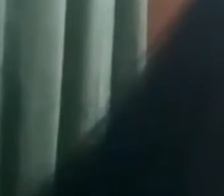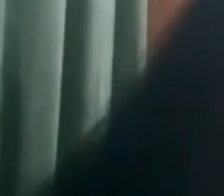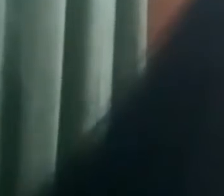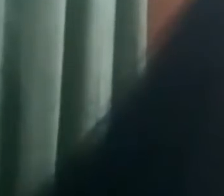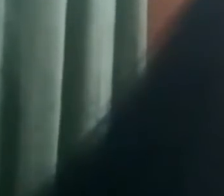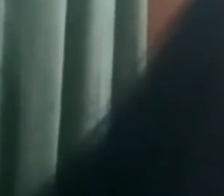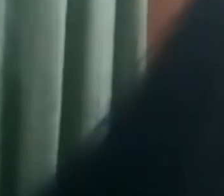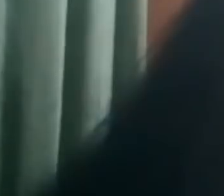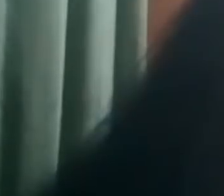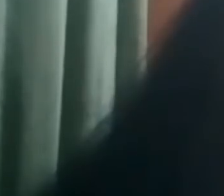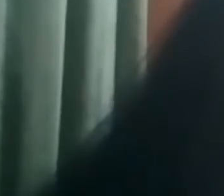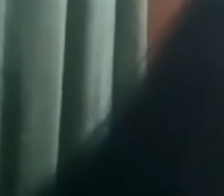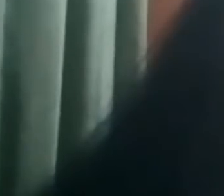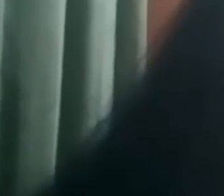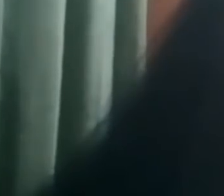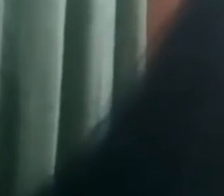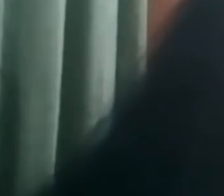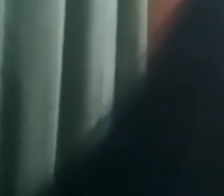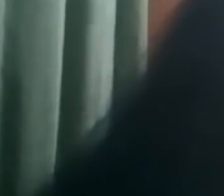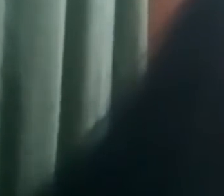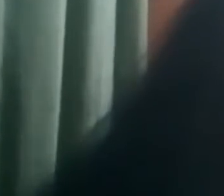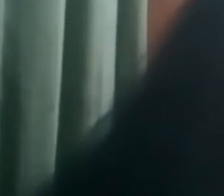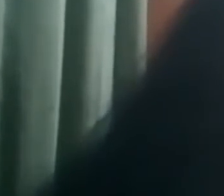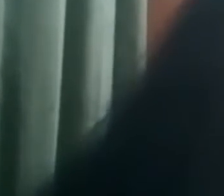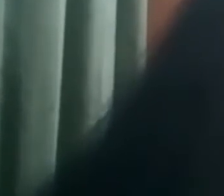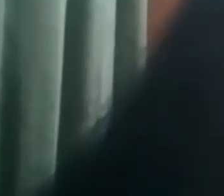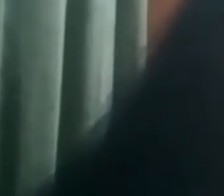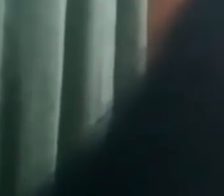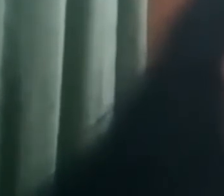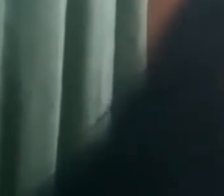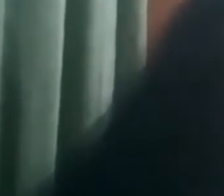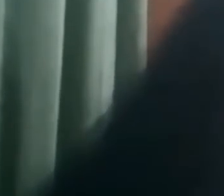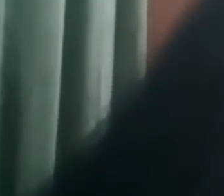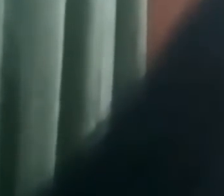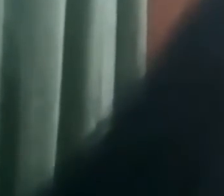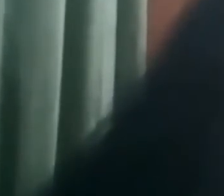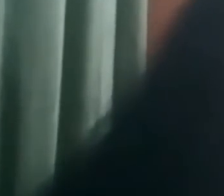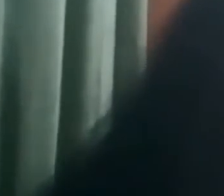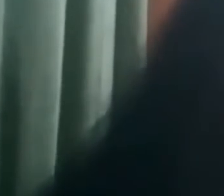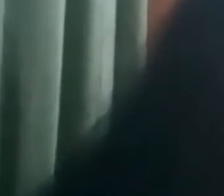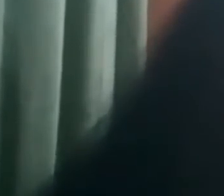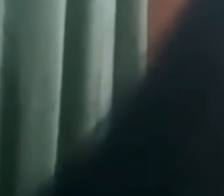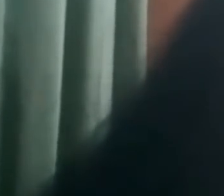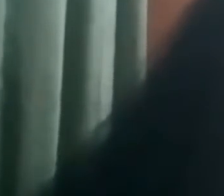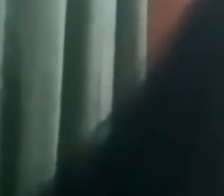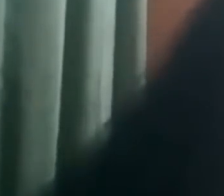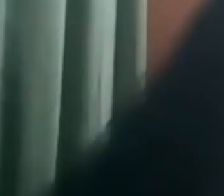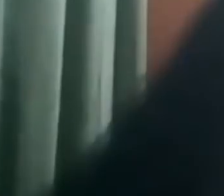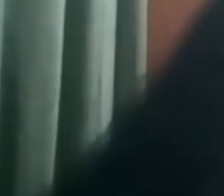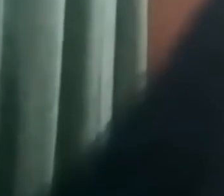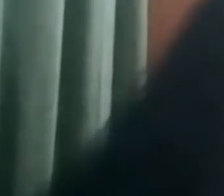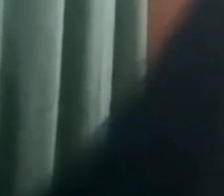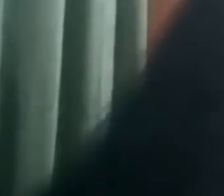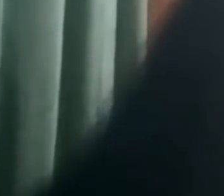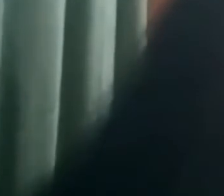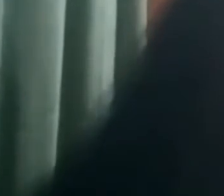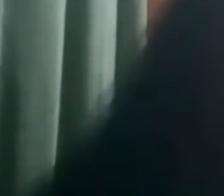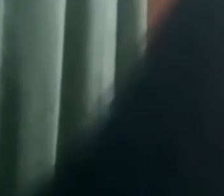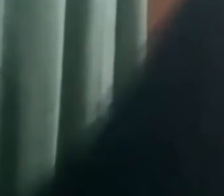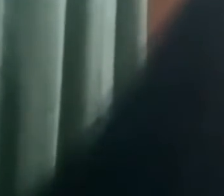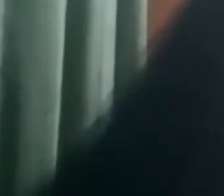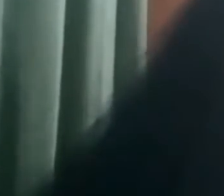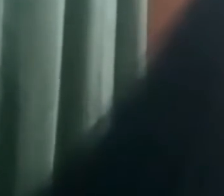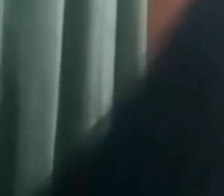on information disseminated by stakeholders, both public and private, because of the